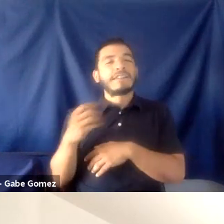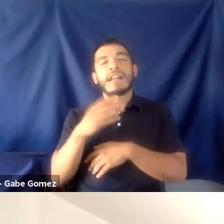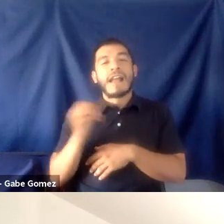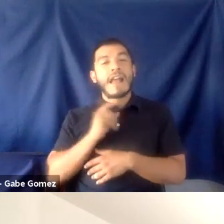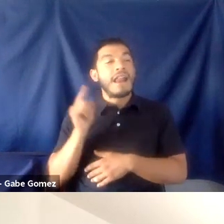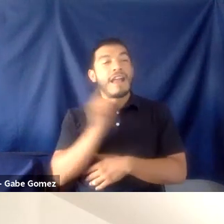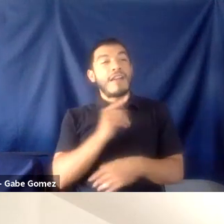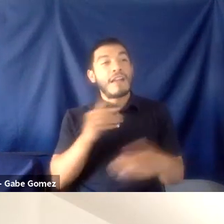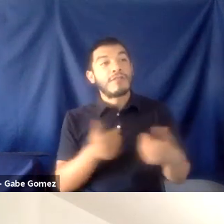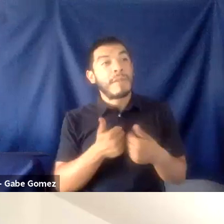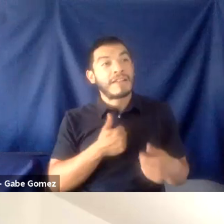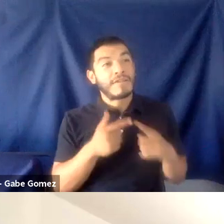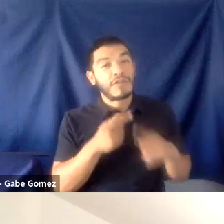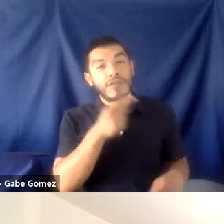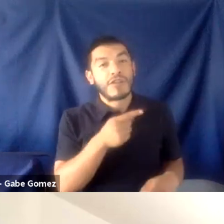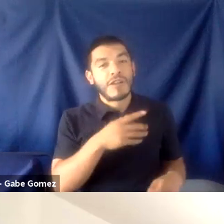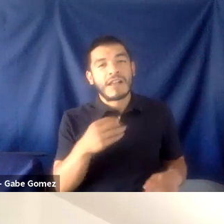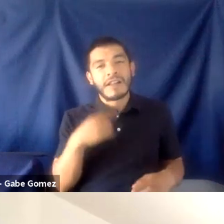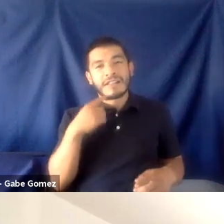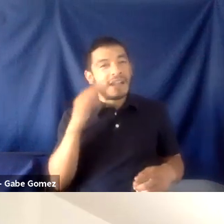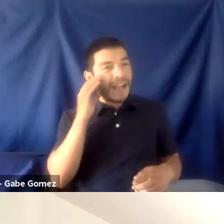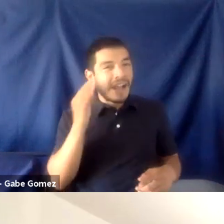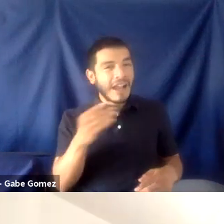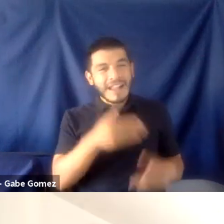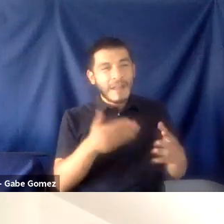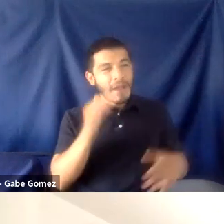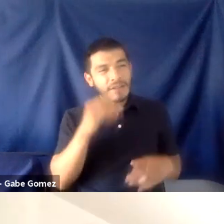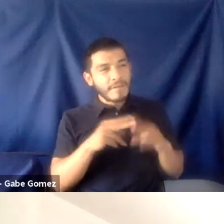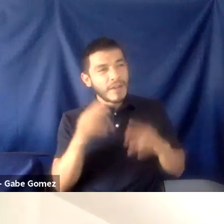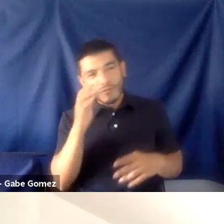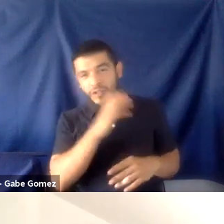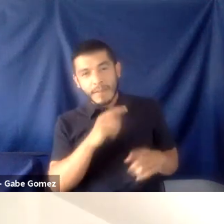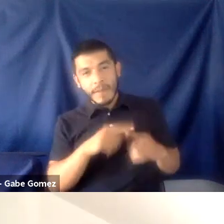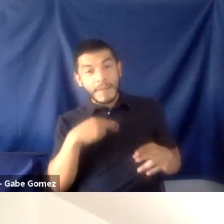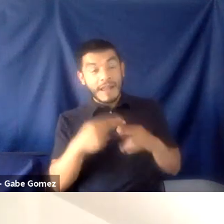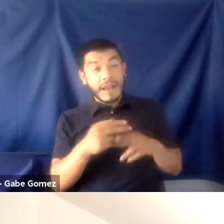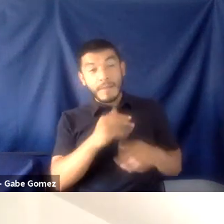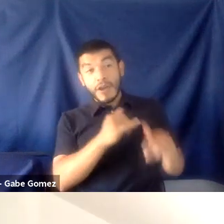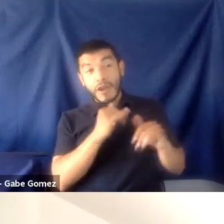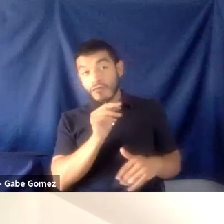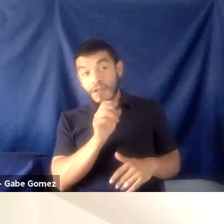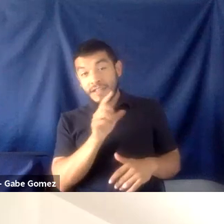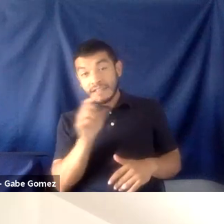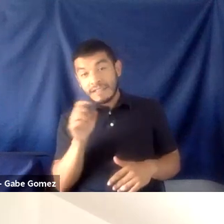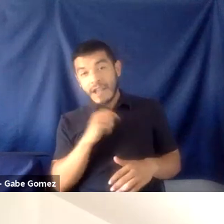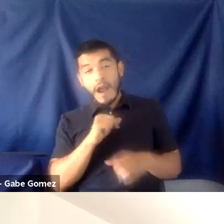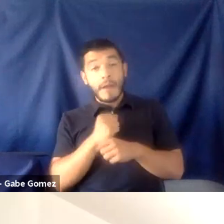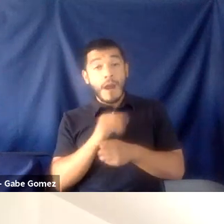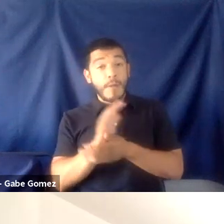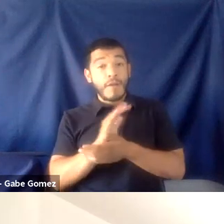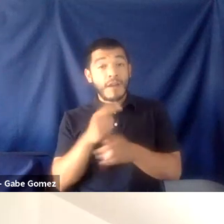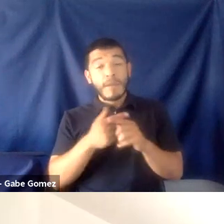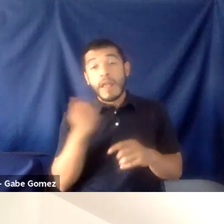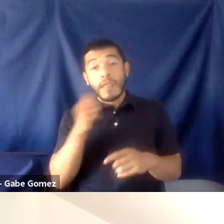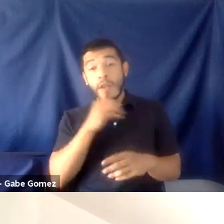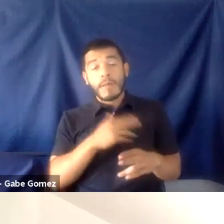introduce myself to her. And I said, hey, this may seem really strange, but my name is also Grace Lee. I'm making a film about other women